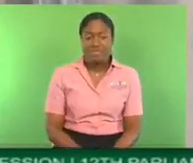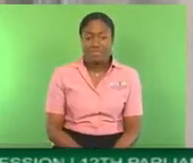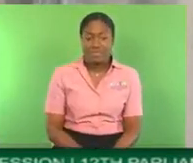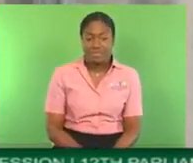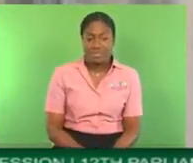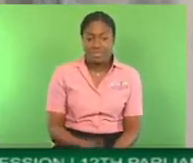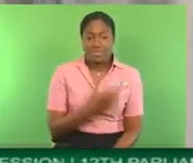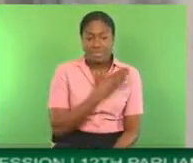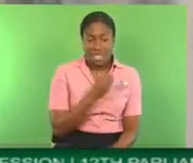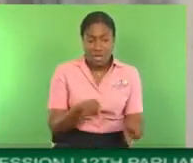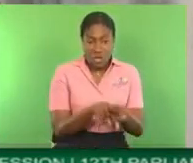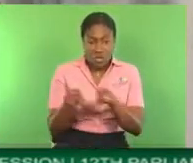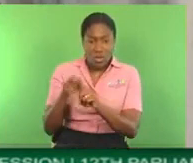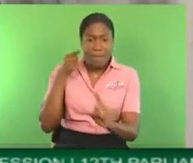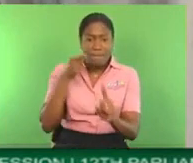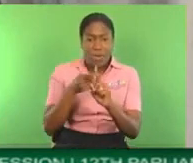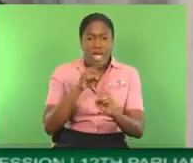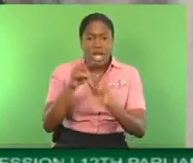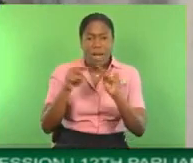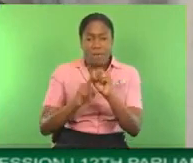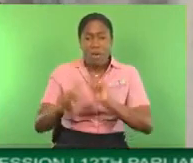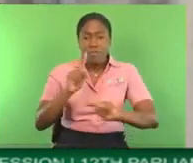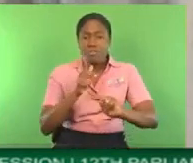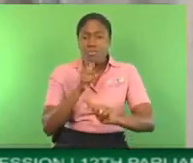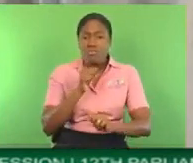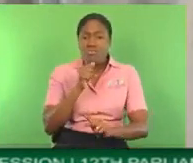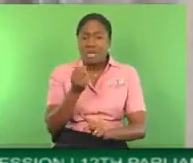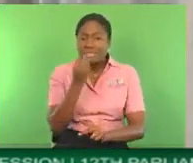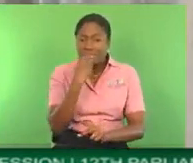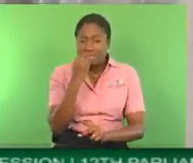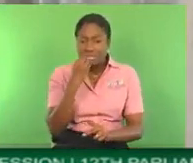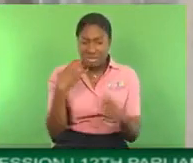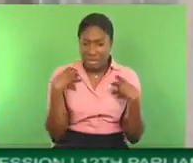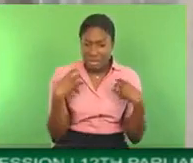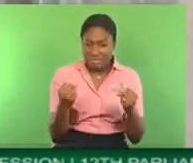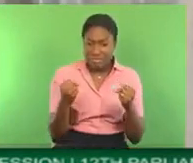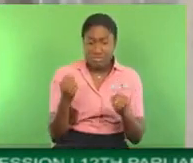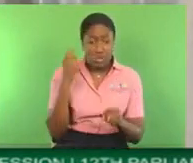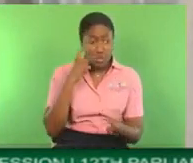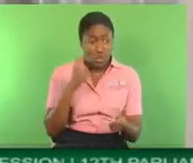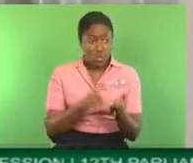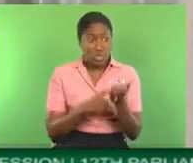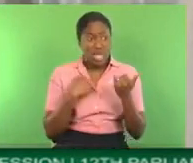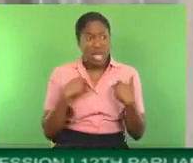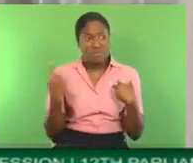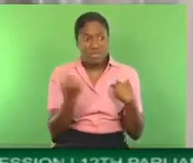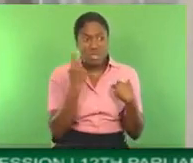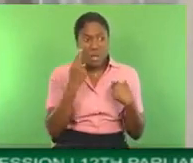with unhealthy diets, you find now that there is something called